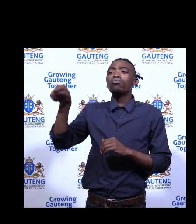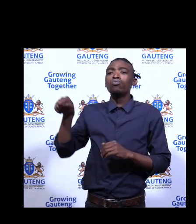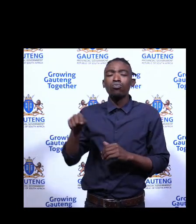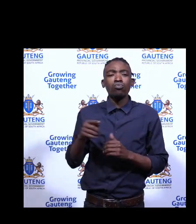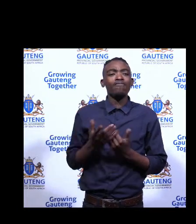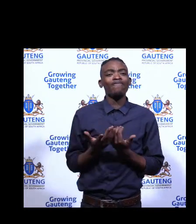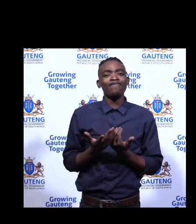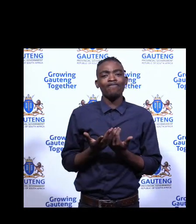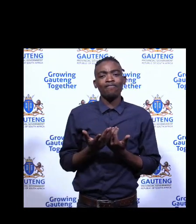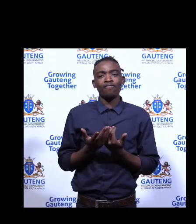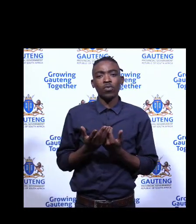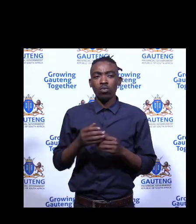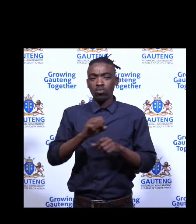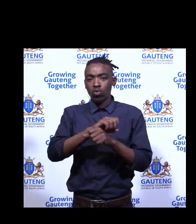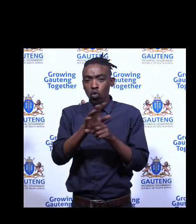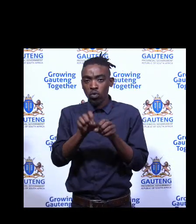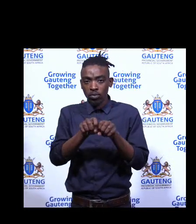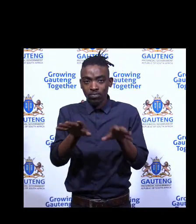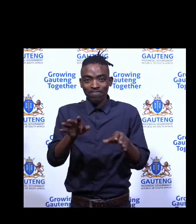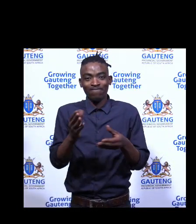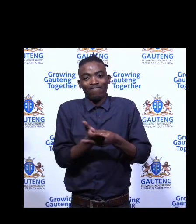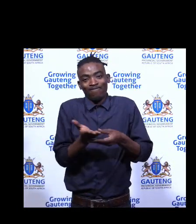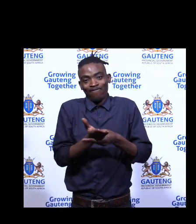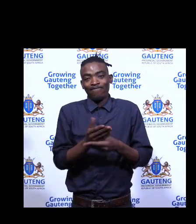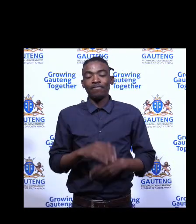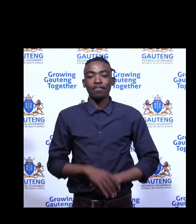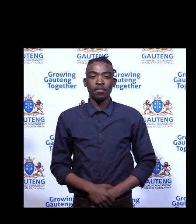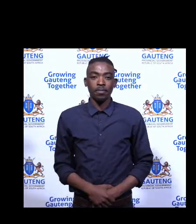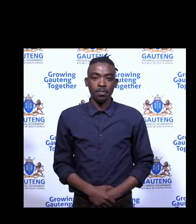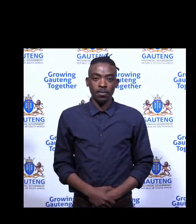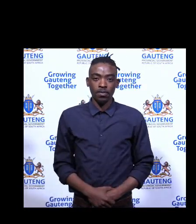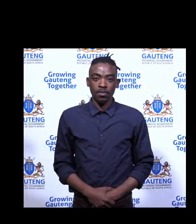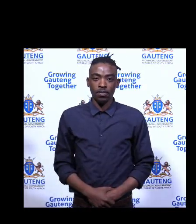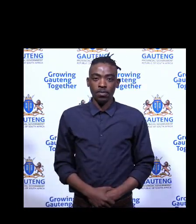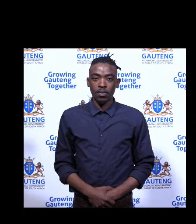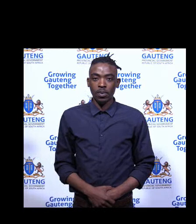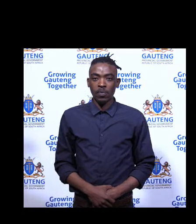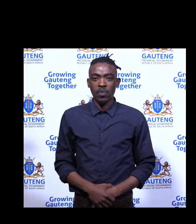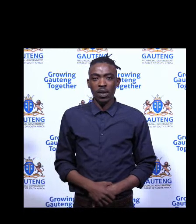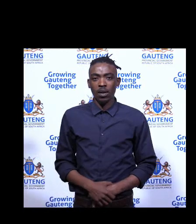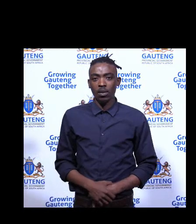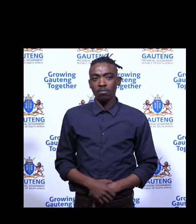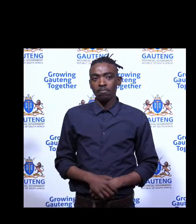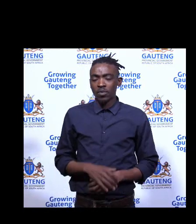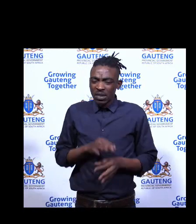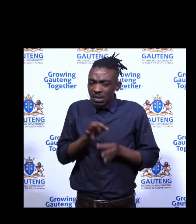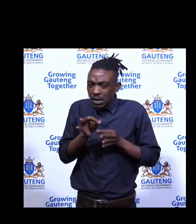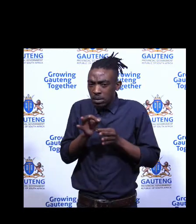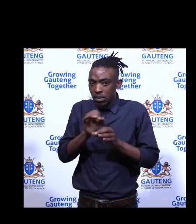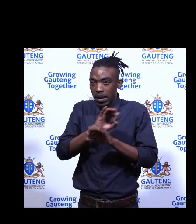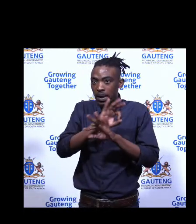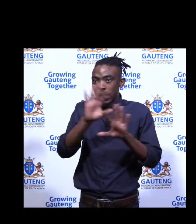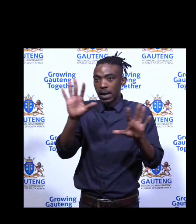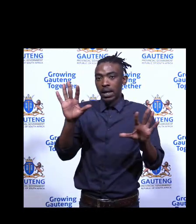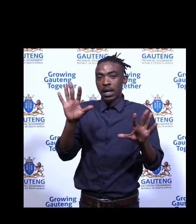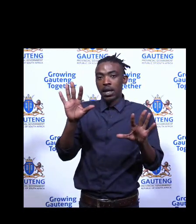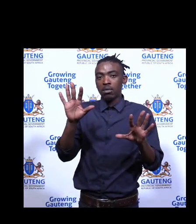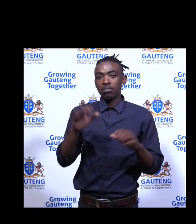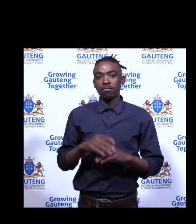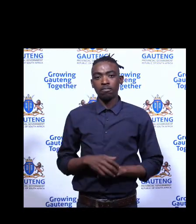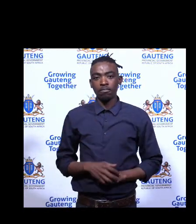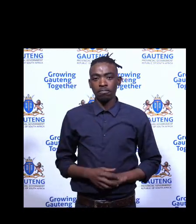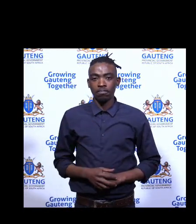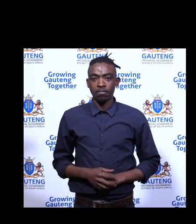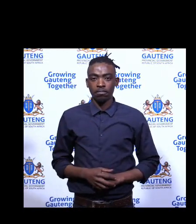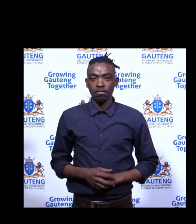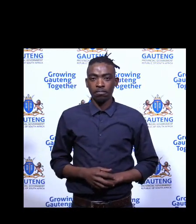Premier's COVID-19 Advisory Committee. So just a few words to just really contextualize this